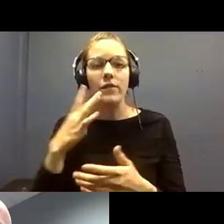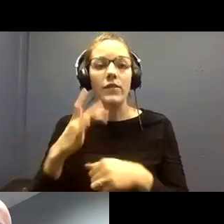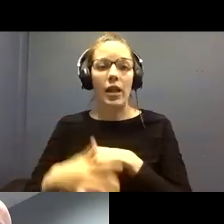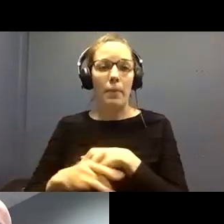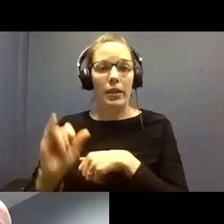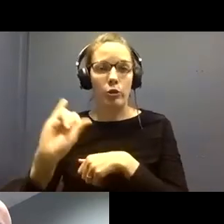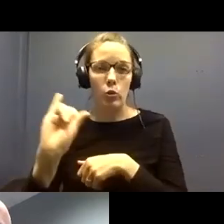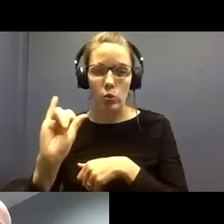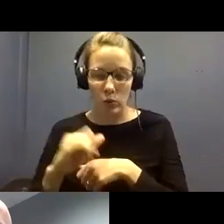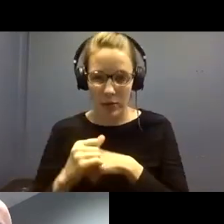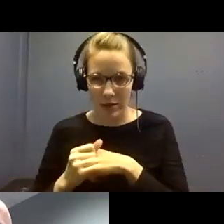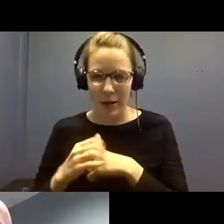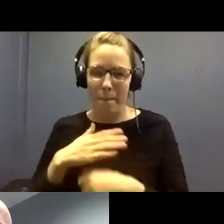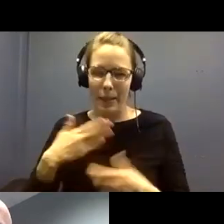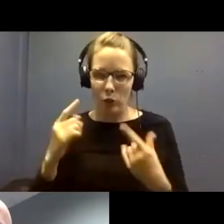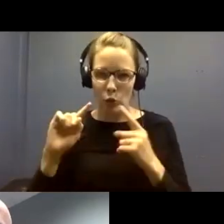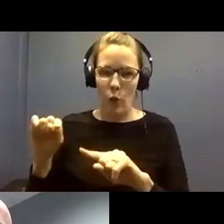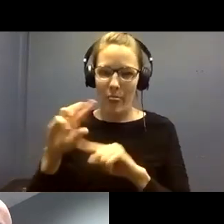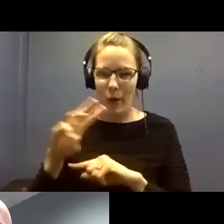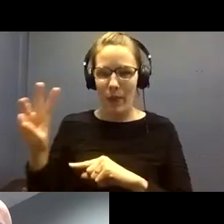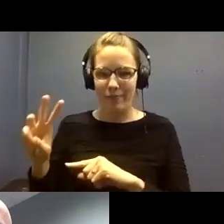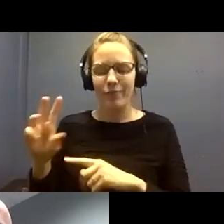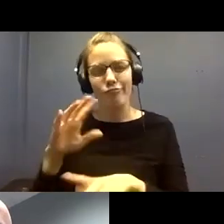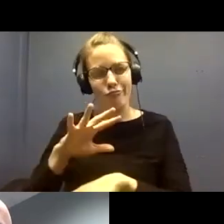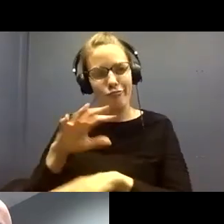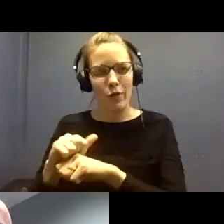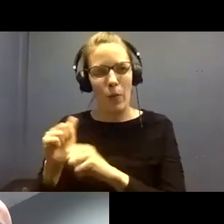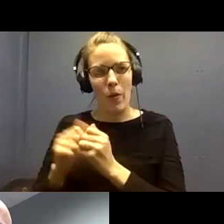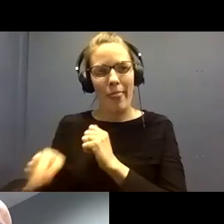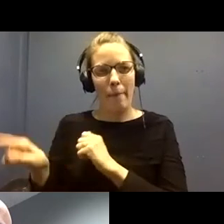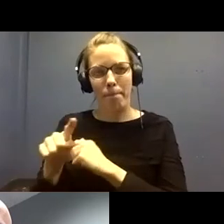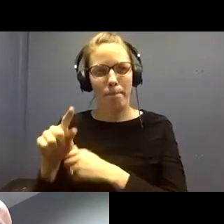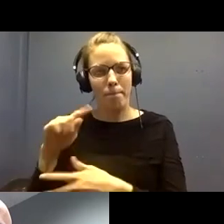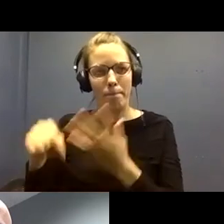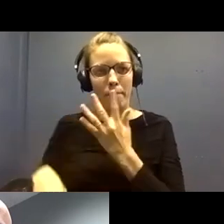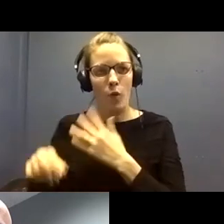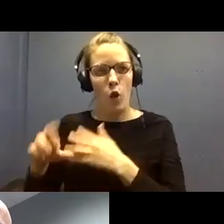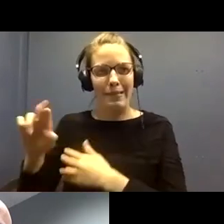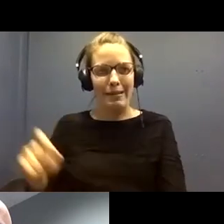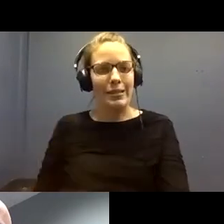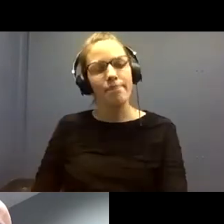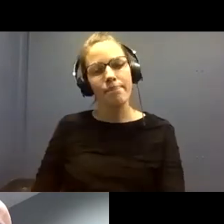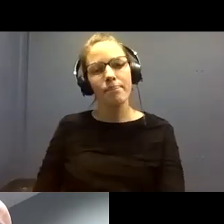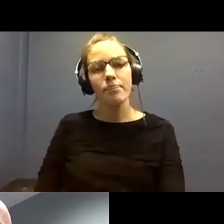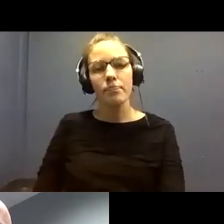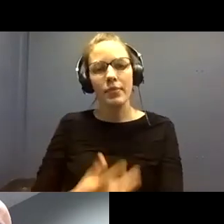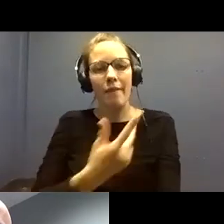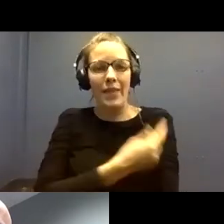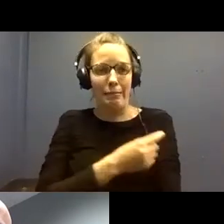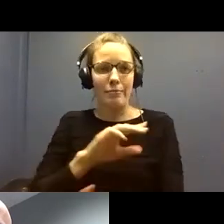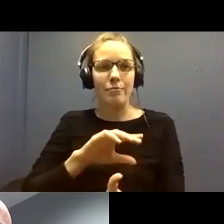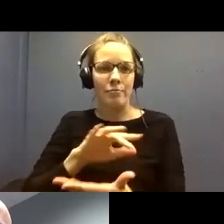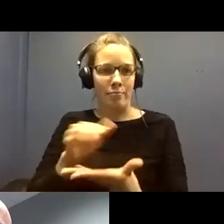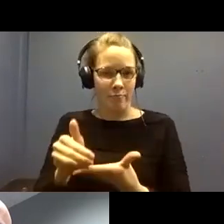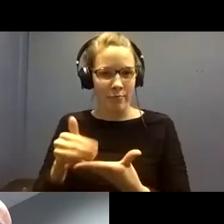too. Please visit their websites to make an appointment with one of those pharmacies. Vaccine supply is